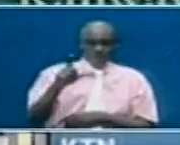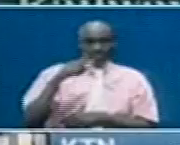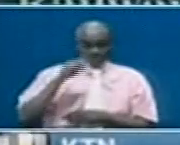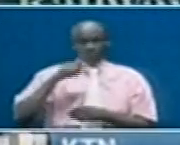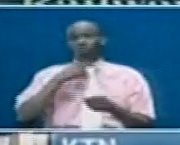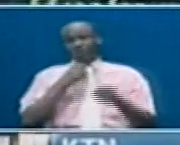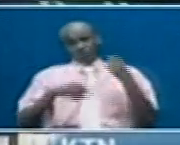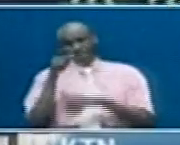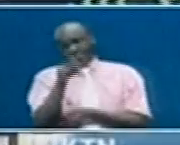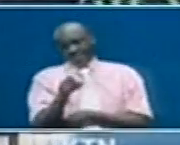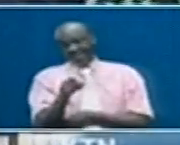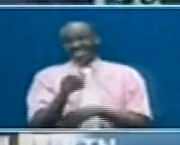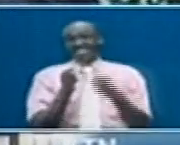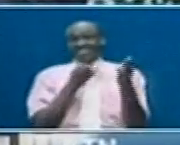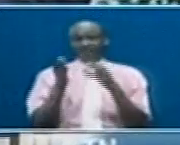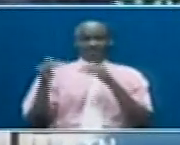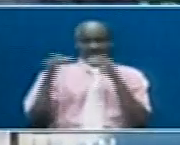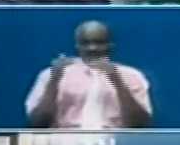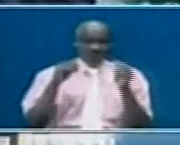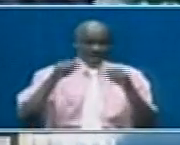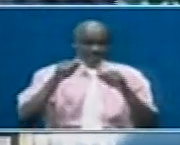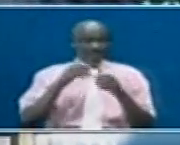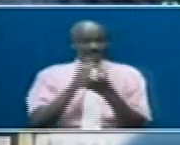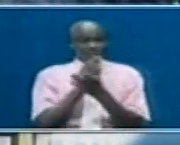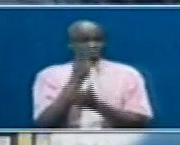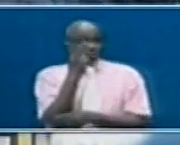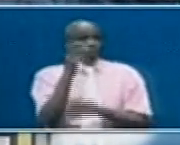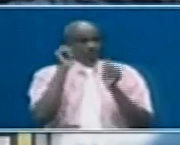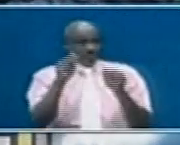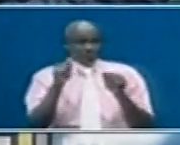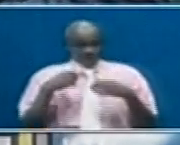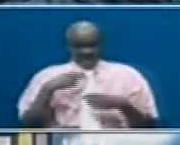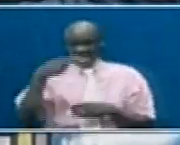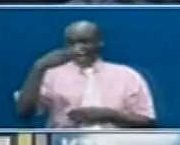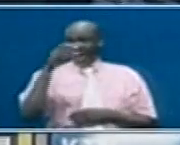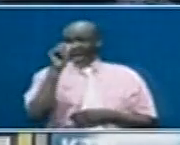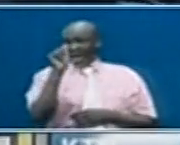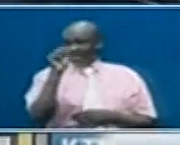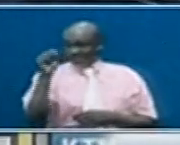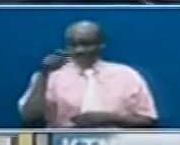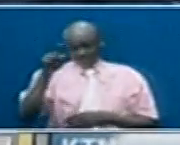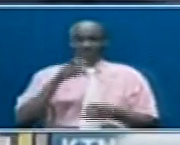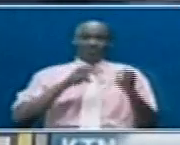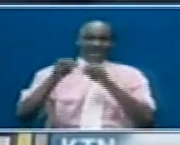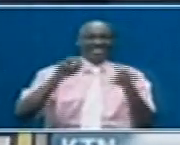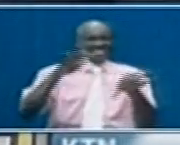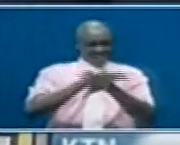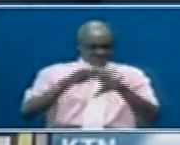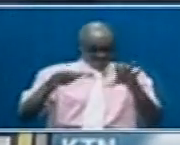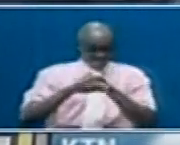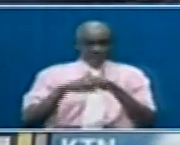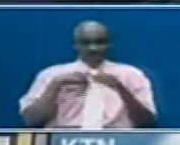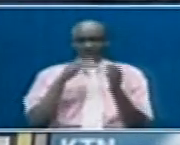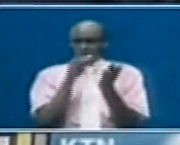tender. A service level agreement signed between the two parties will see Haas manage the fuel facilities and ensure minimum